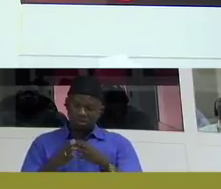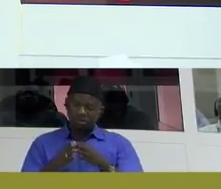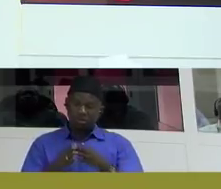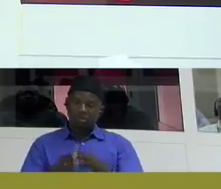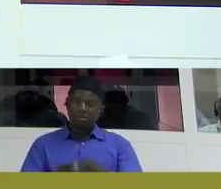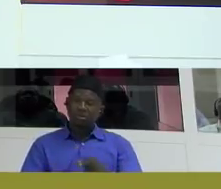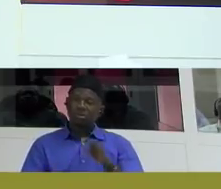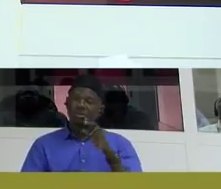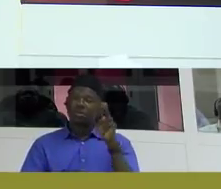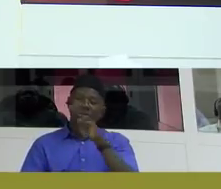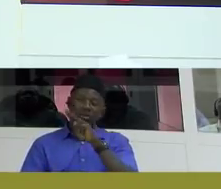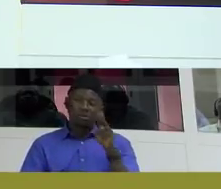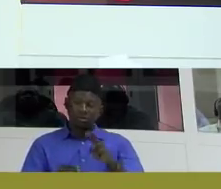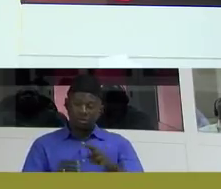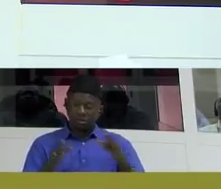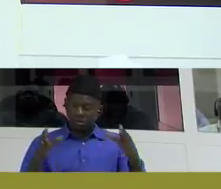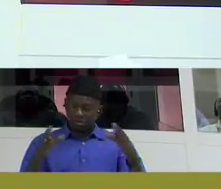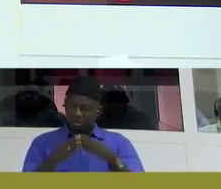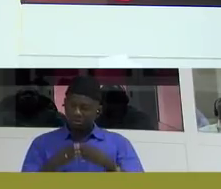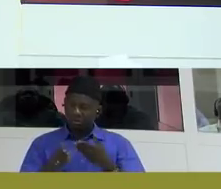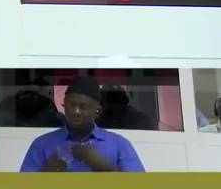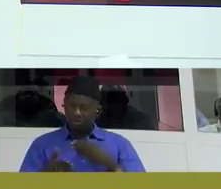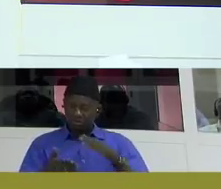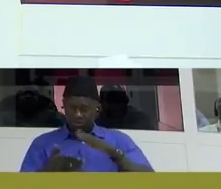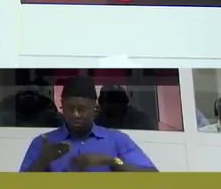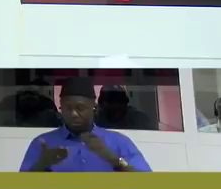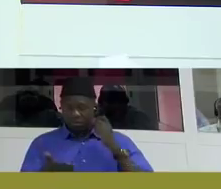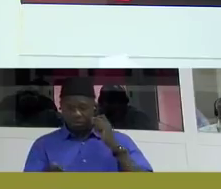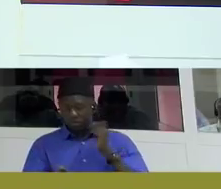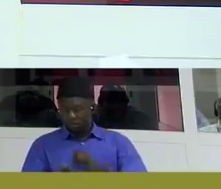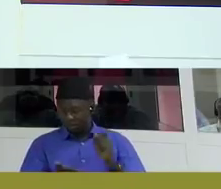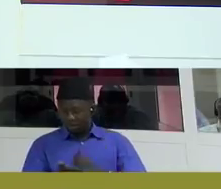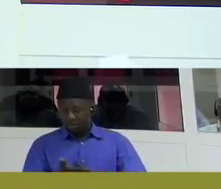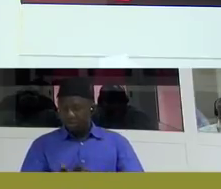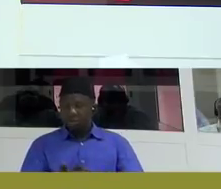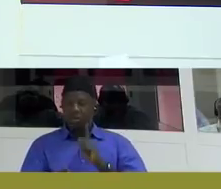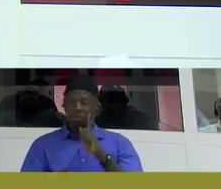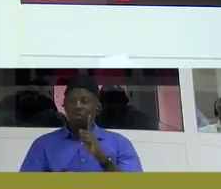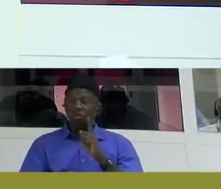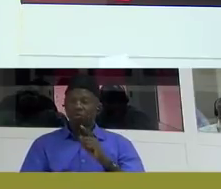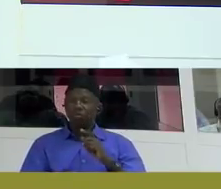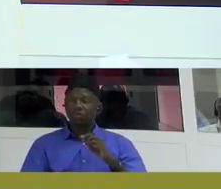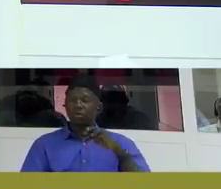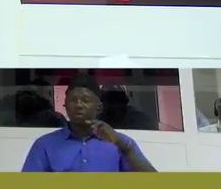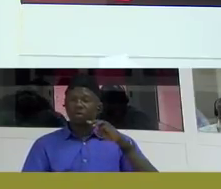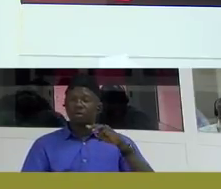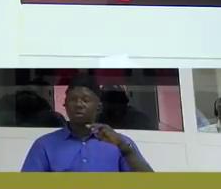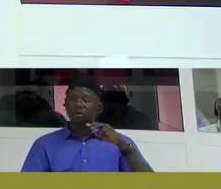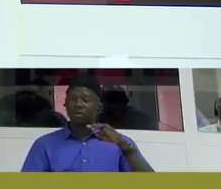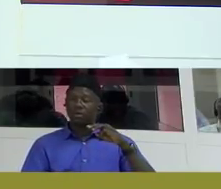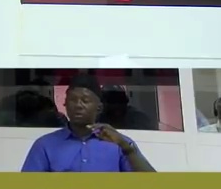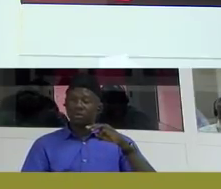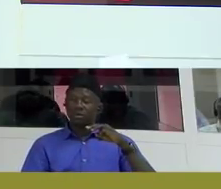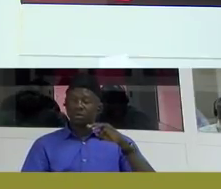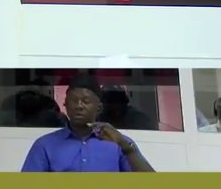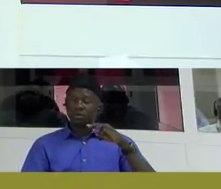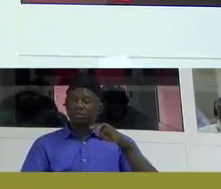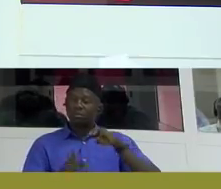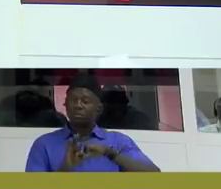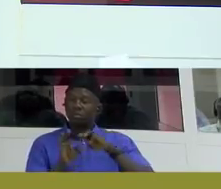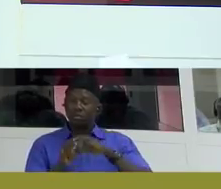had a document to sign, and one of the parliamentarians said that she wouldn't sign it because it had